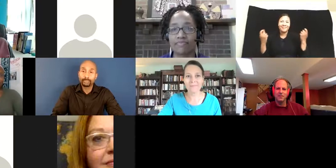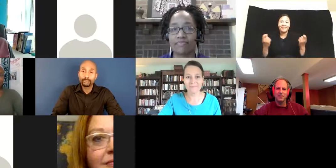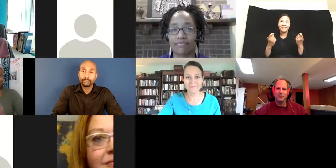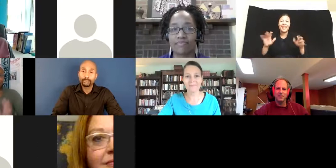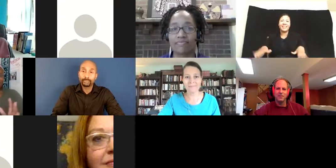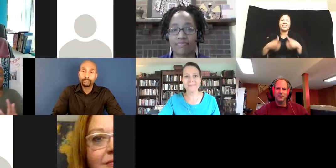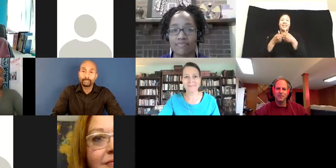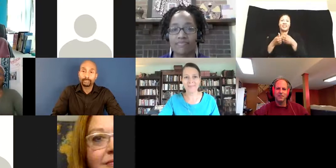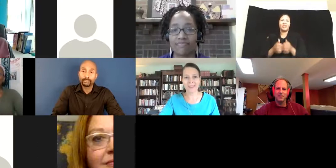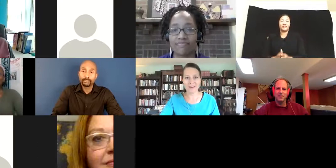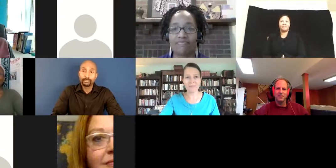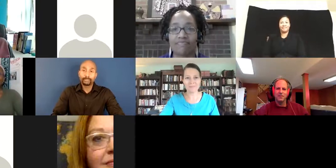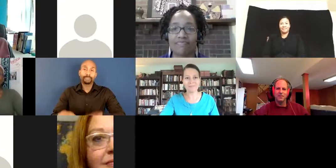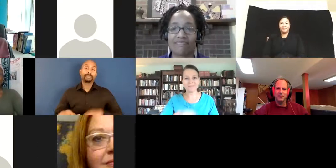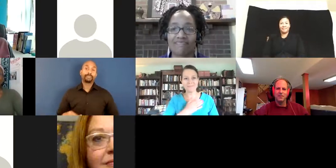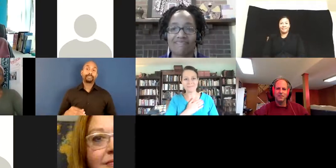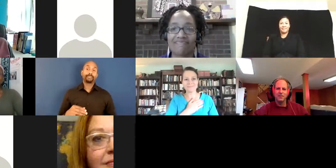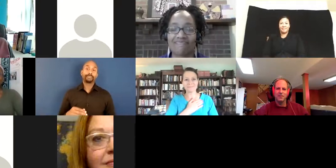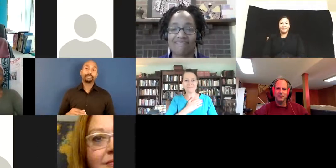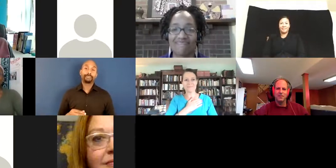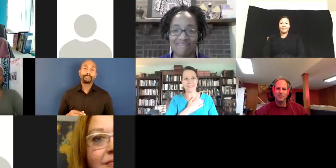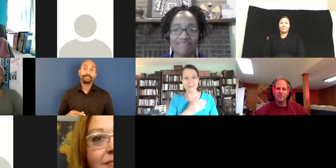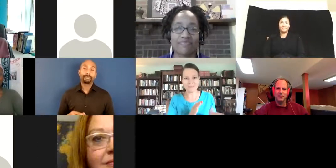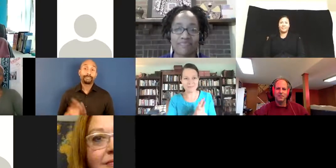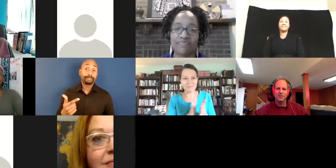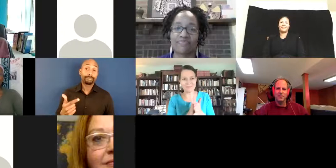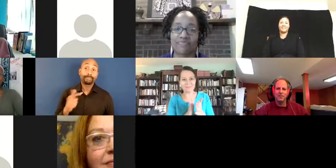challenge. And I will stop there.